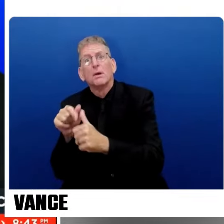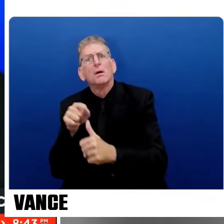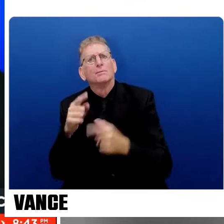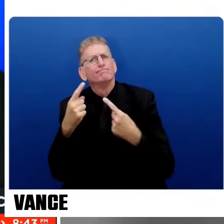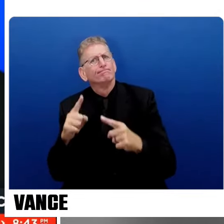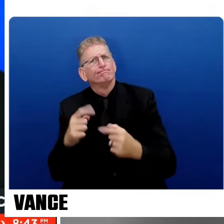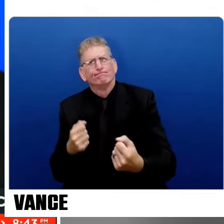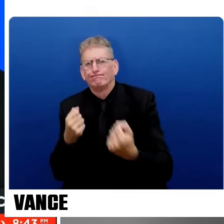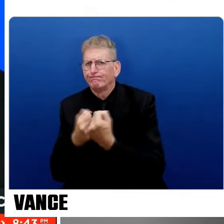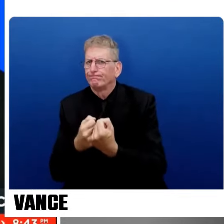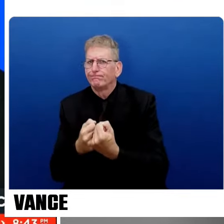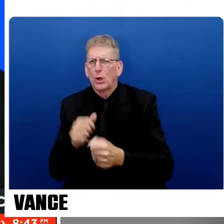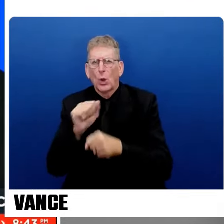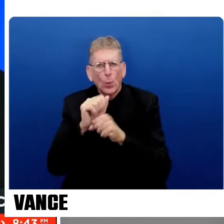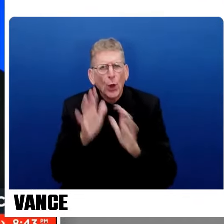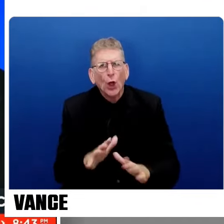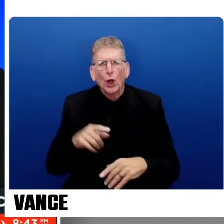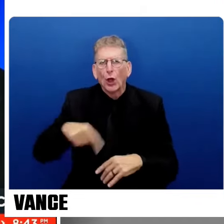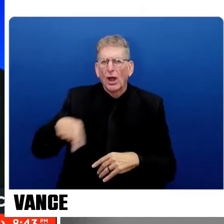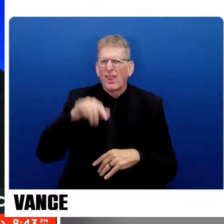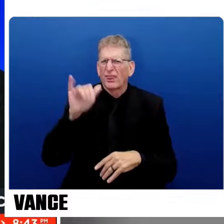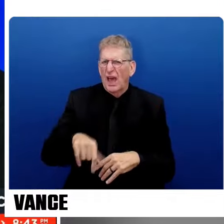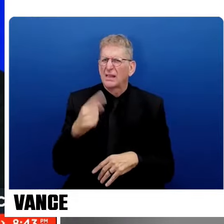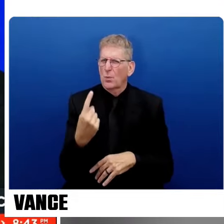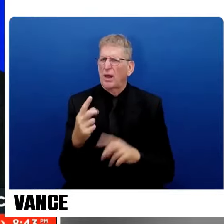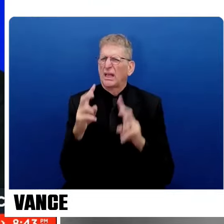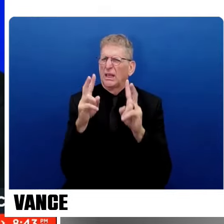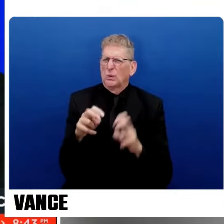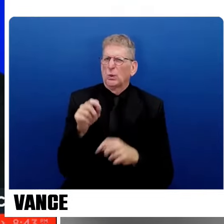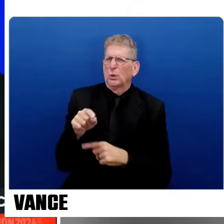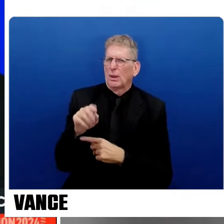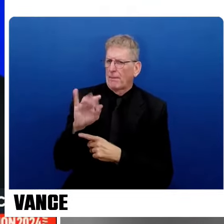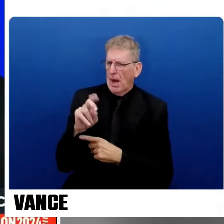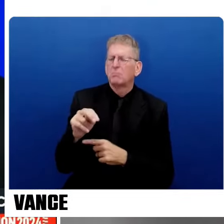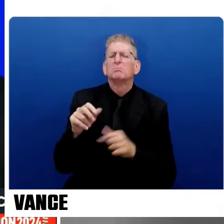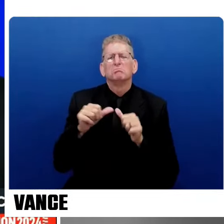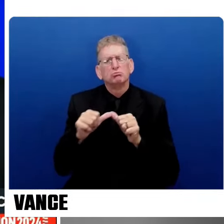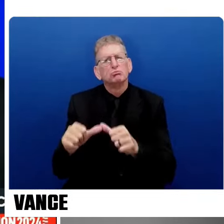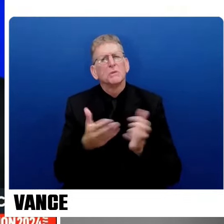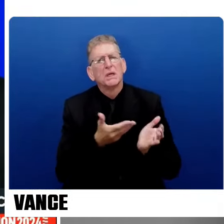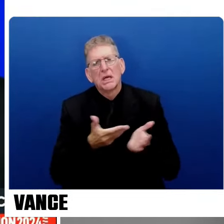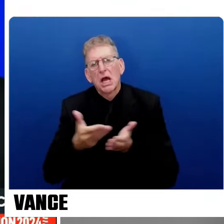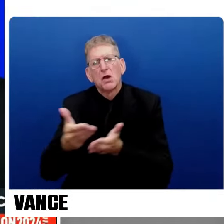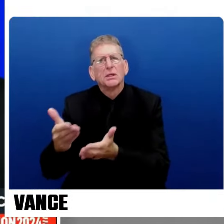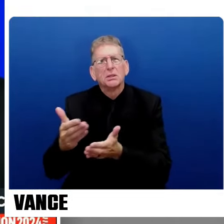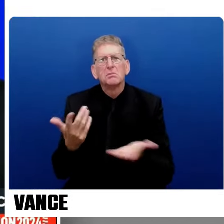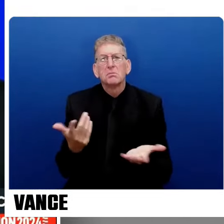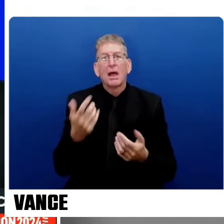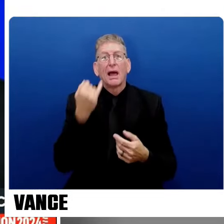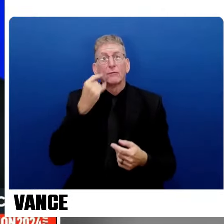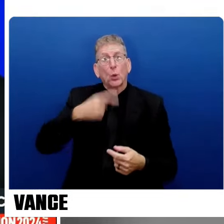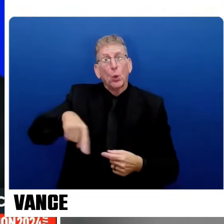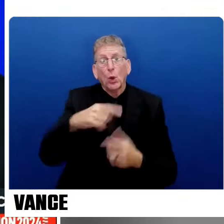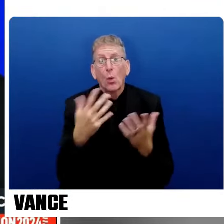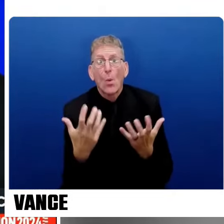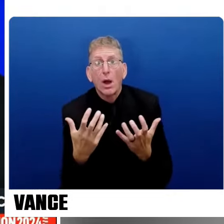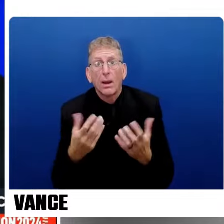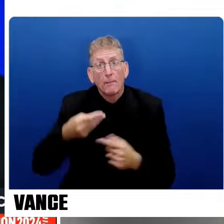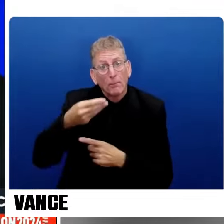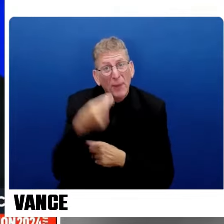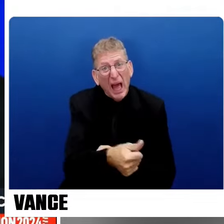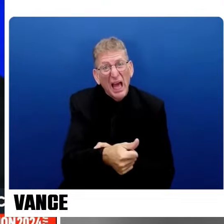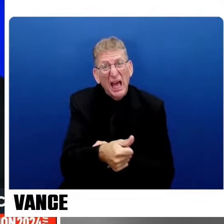has run away from Joe Biden's record. Think about this. If you're trying to employ slave laborers in China at $3 a day, you're